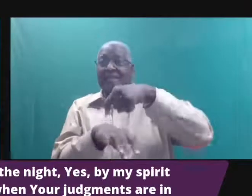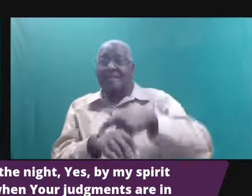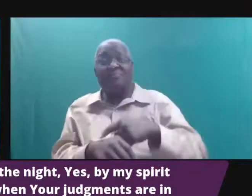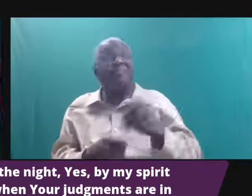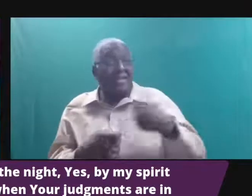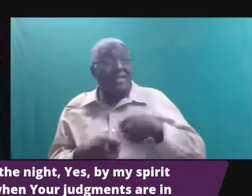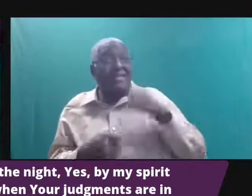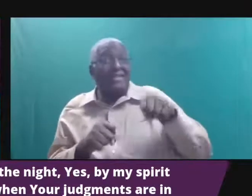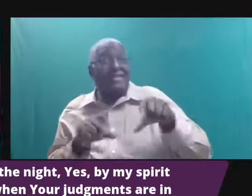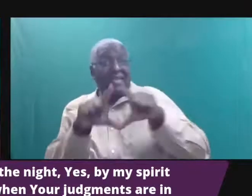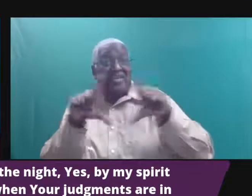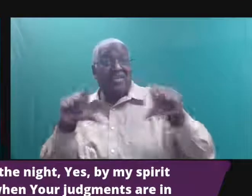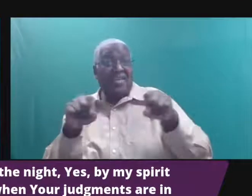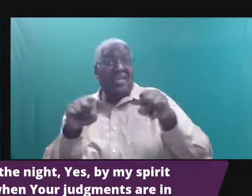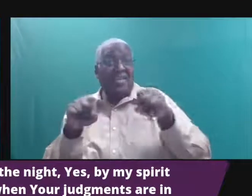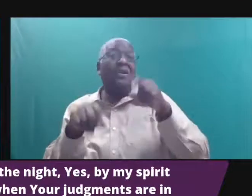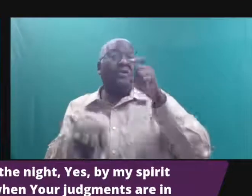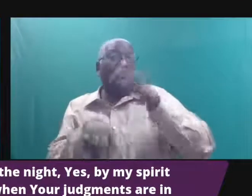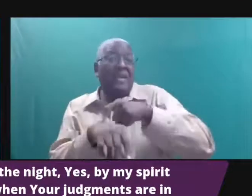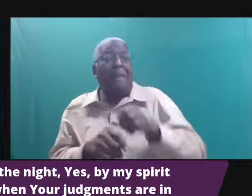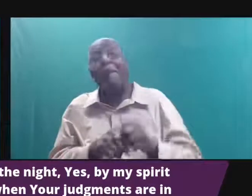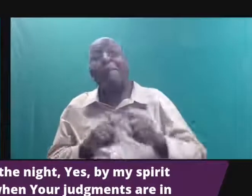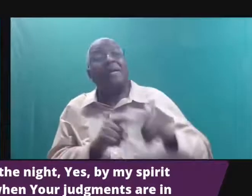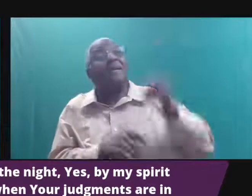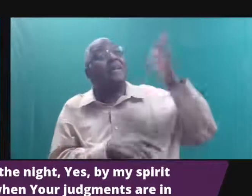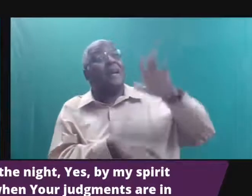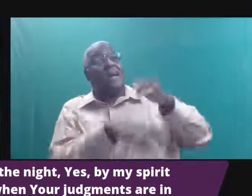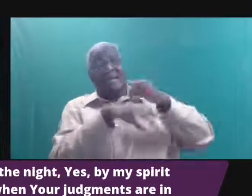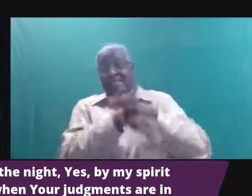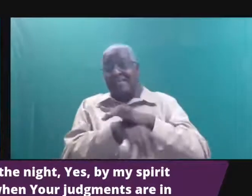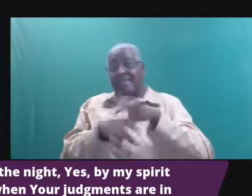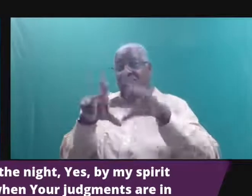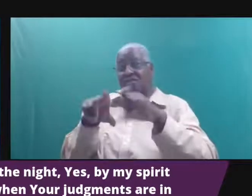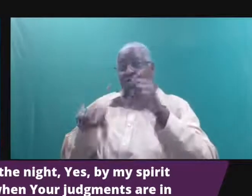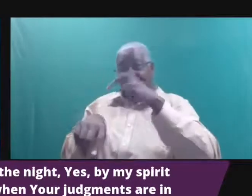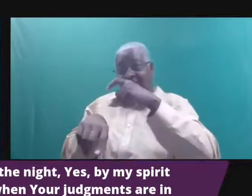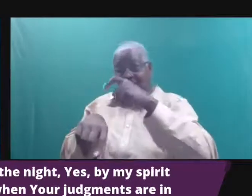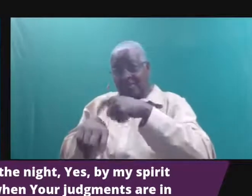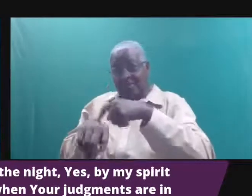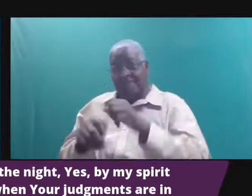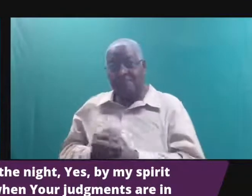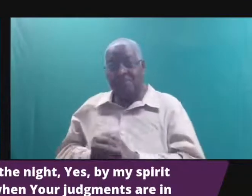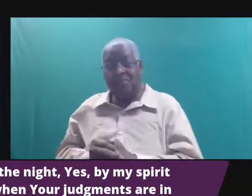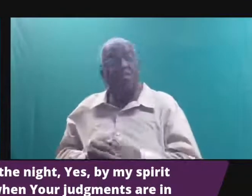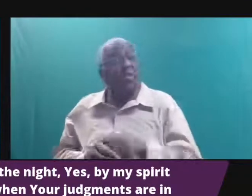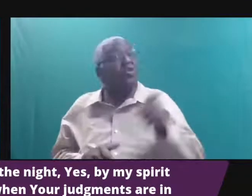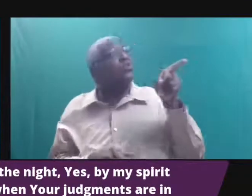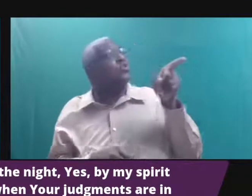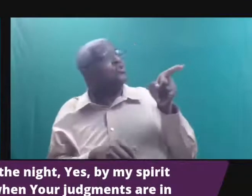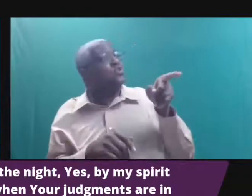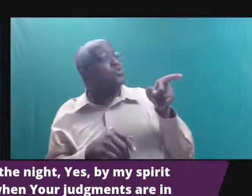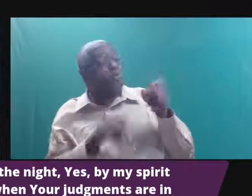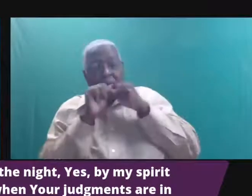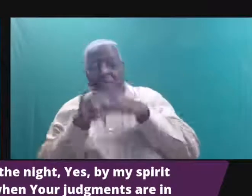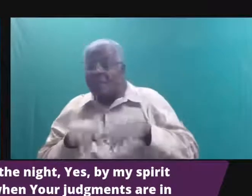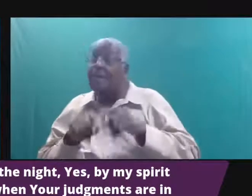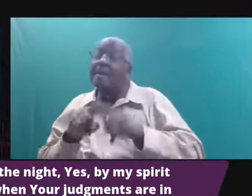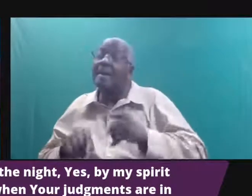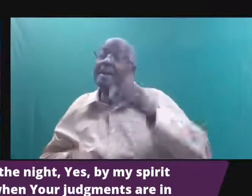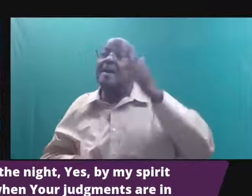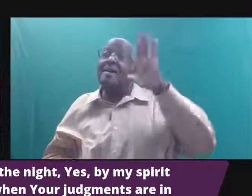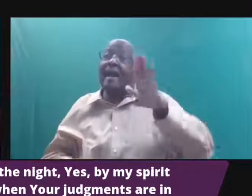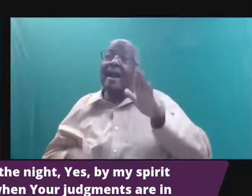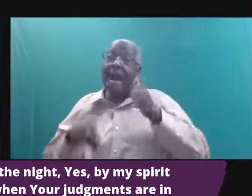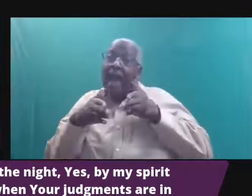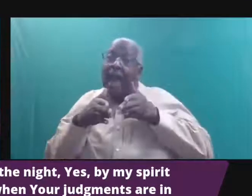sure came. No, God sent that check on time. Yeah. Ooh, you really blessed me. No, God allowed you to bless